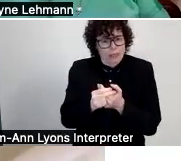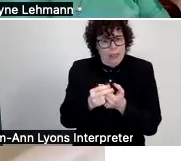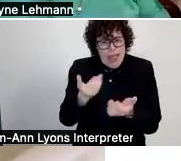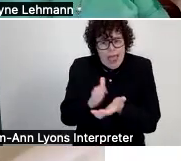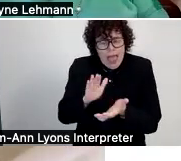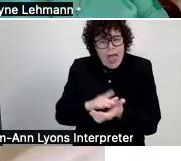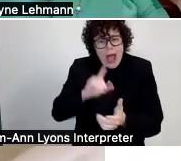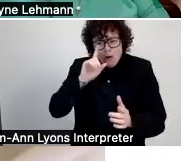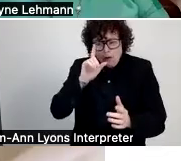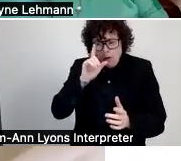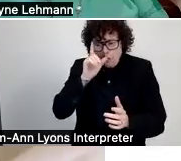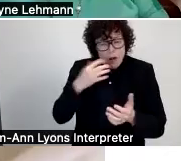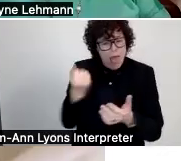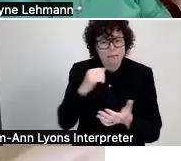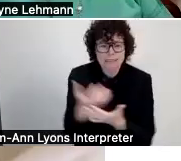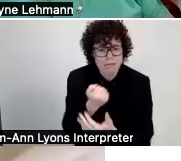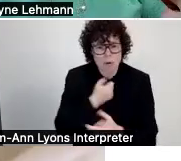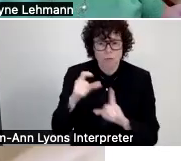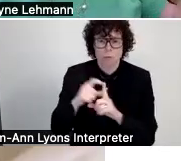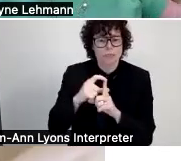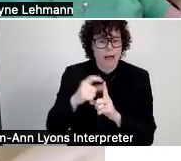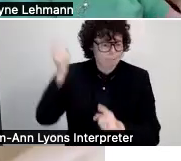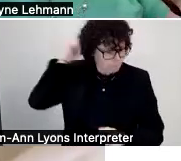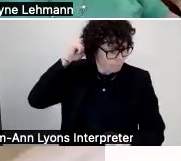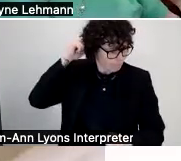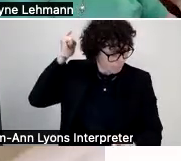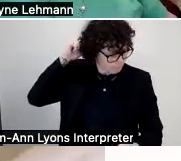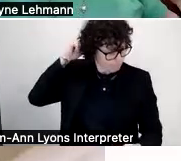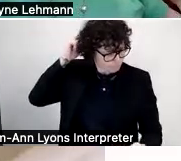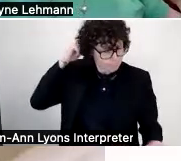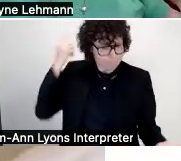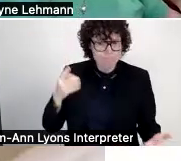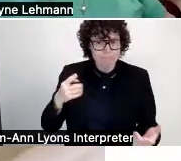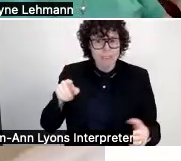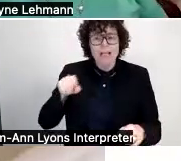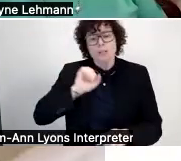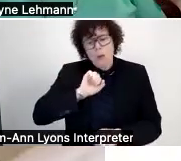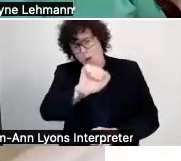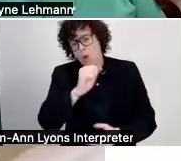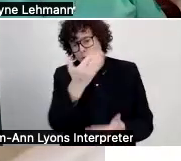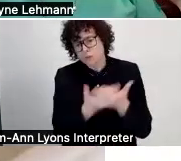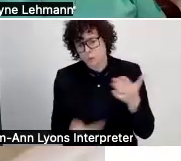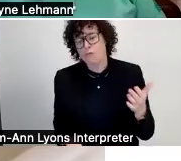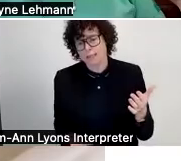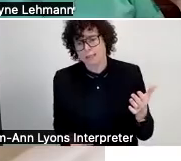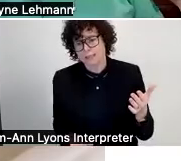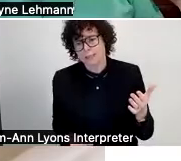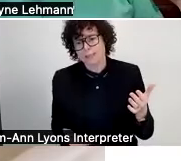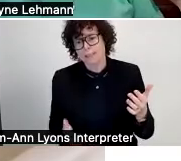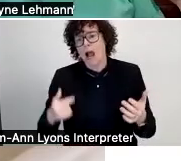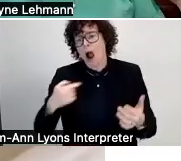big difference in Sarah's experience, I think firstly it would be